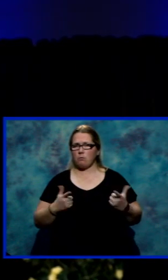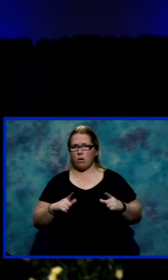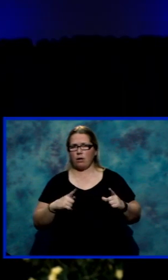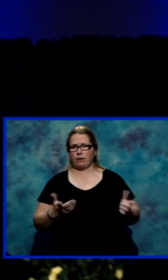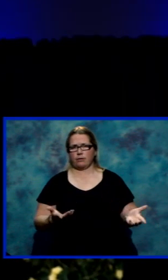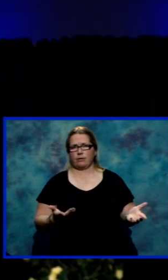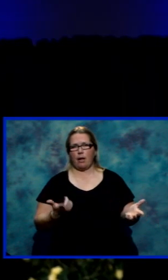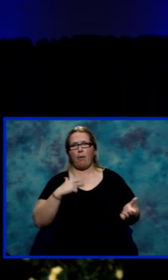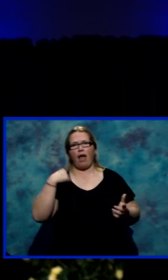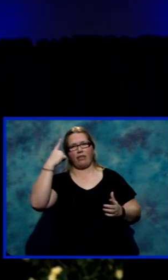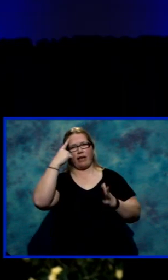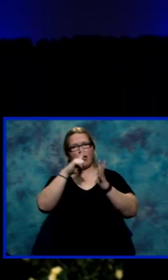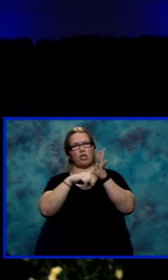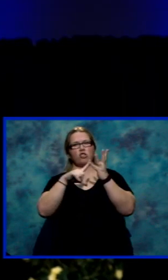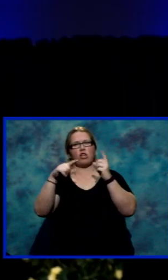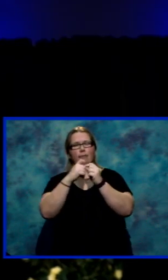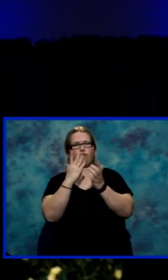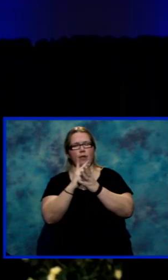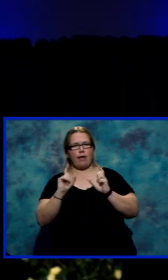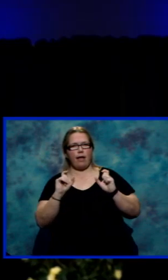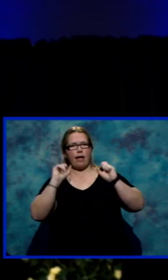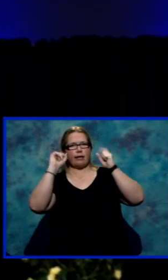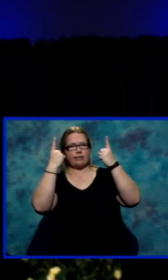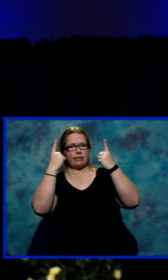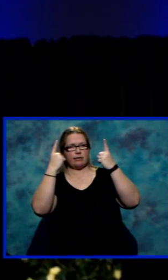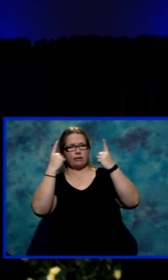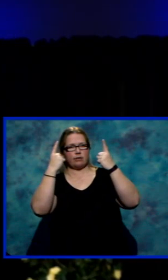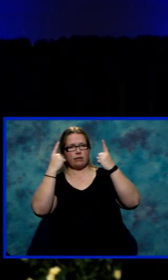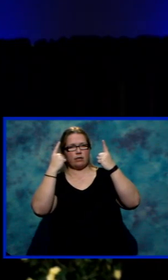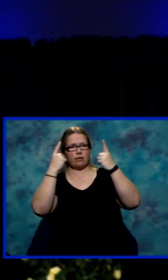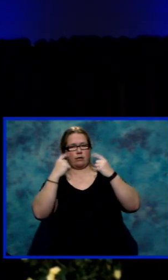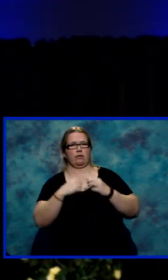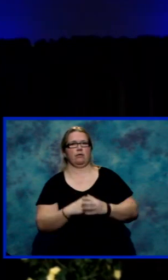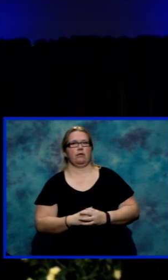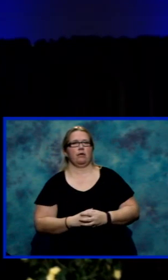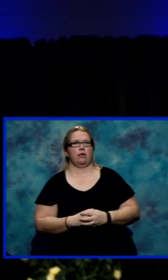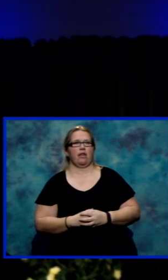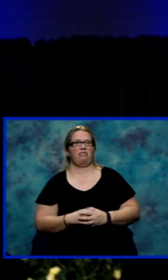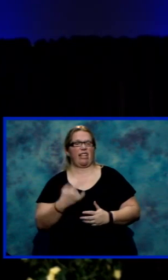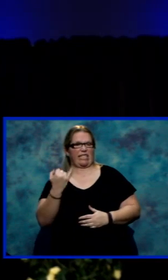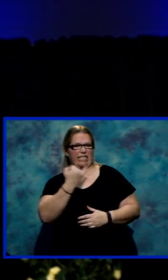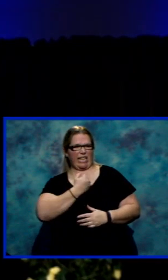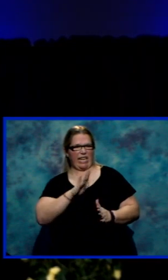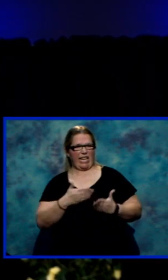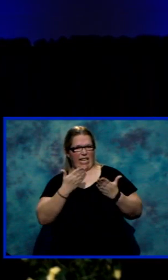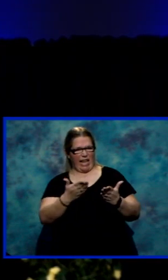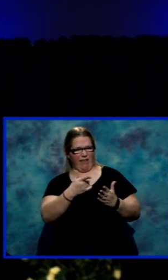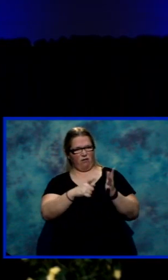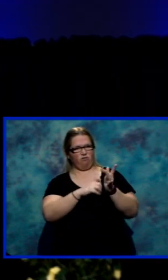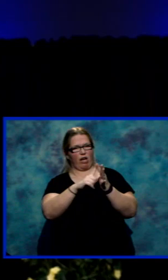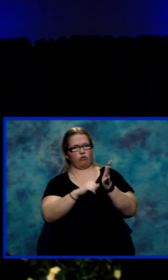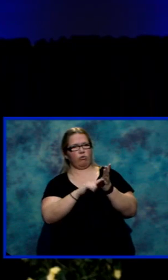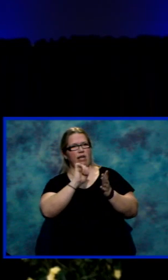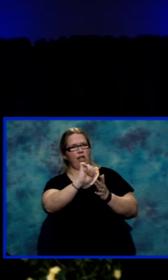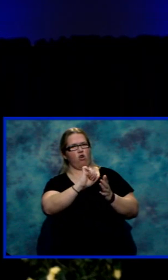Because I think that Jacob started to really understand the depths of depravity that sin had caused in Rachel's